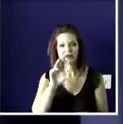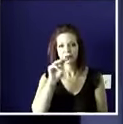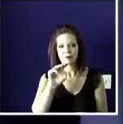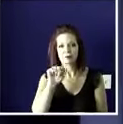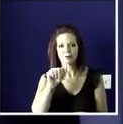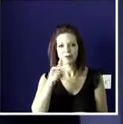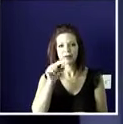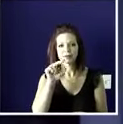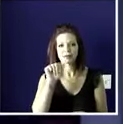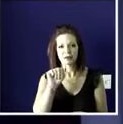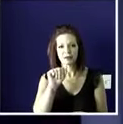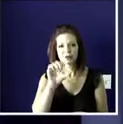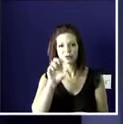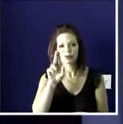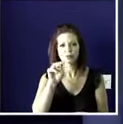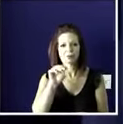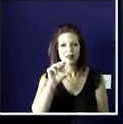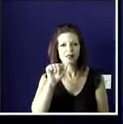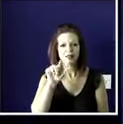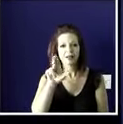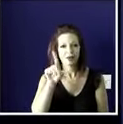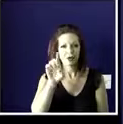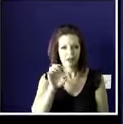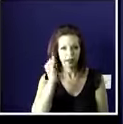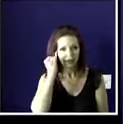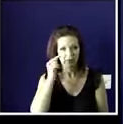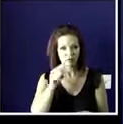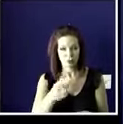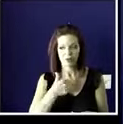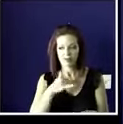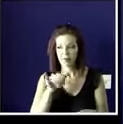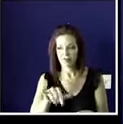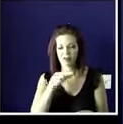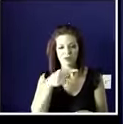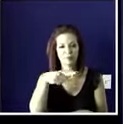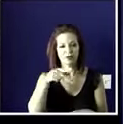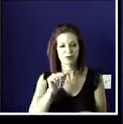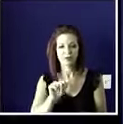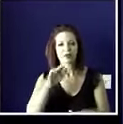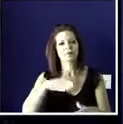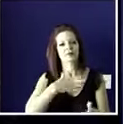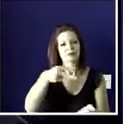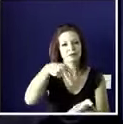laude. If you have a 3.8 to 3.99 graduating GPA,